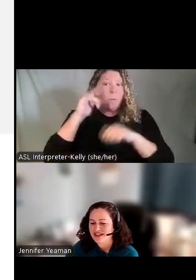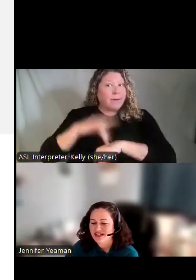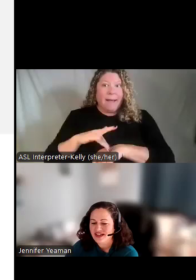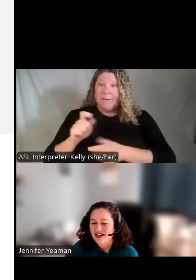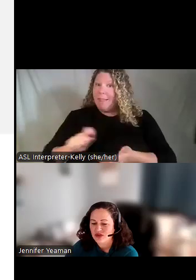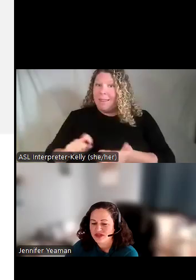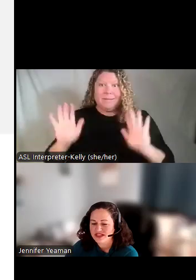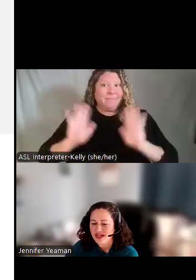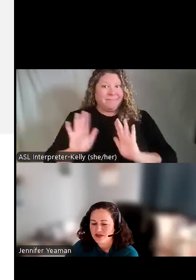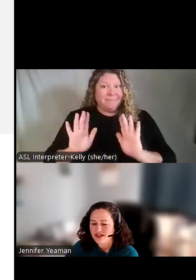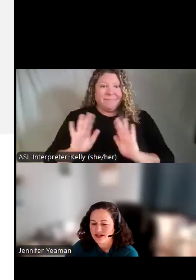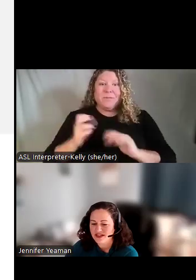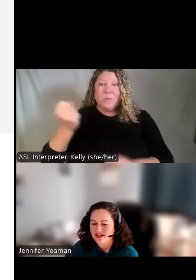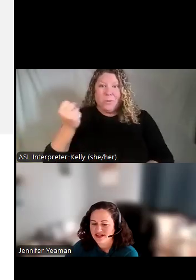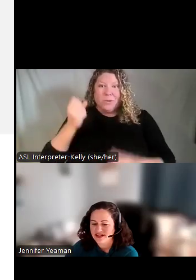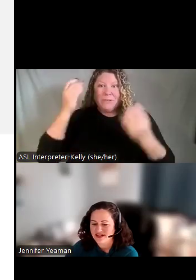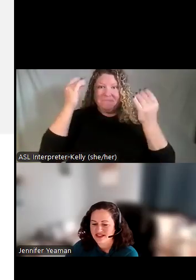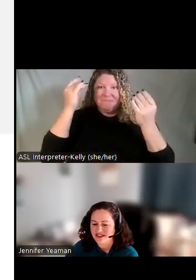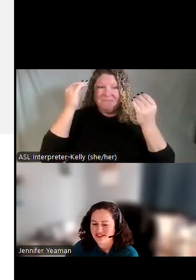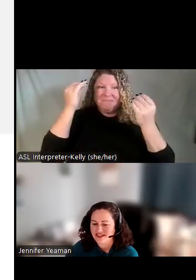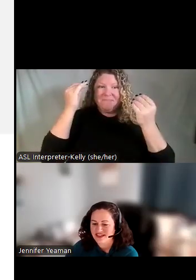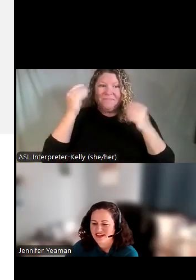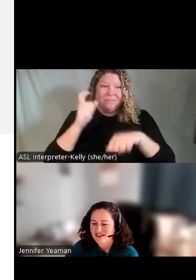point. I will put the timer on.